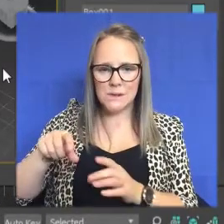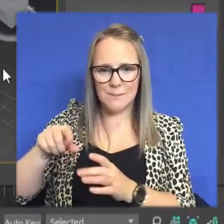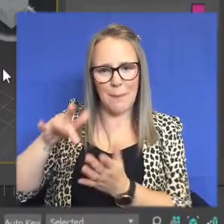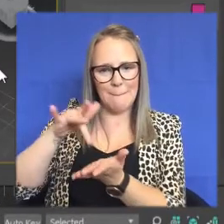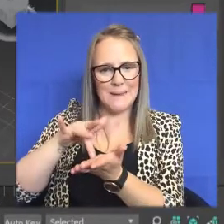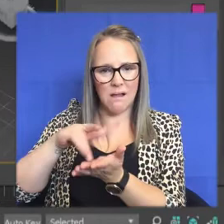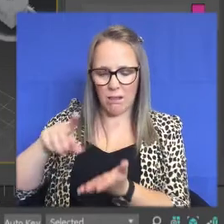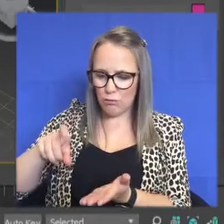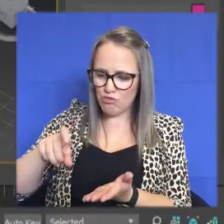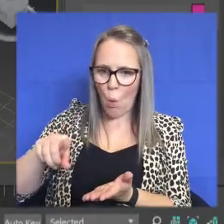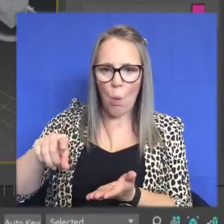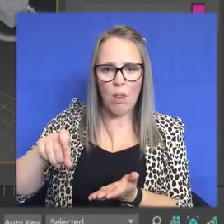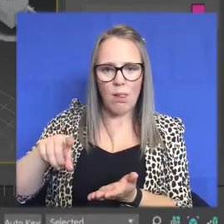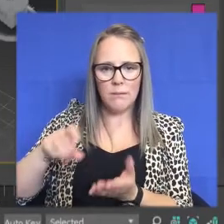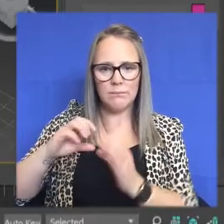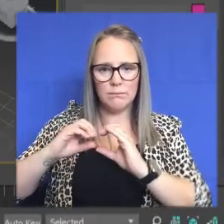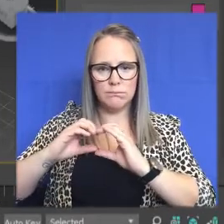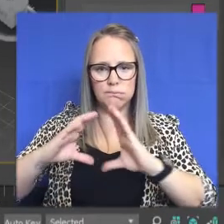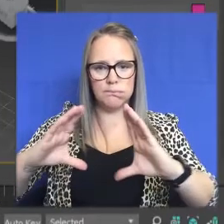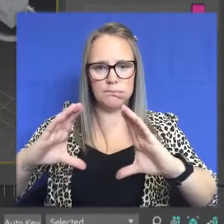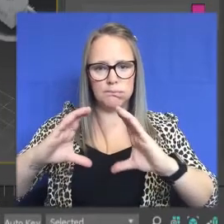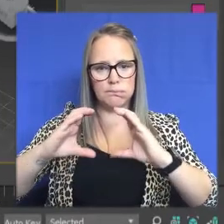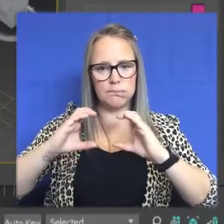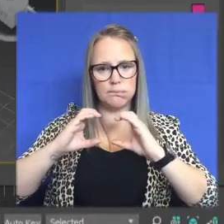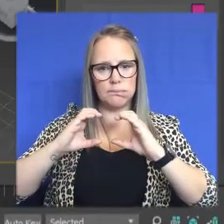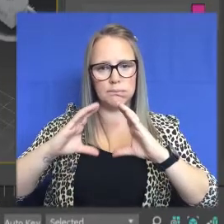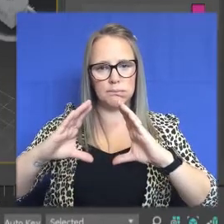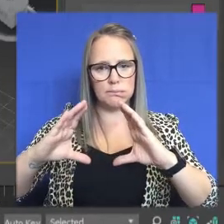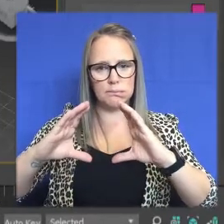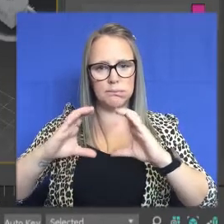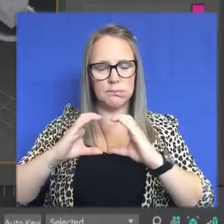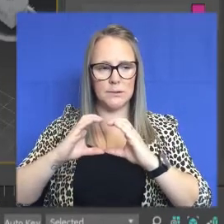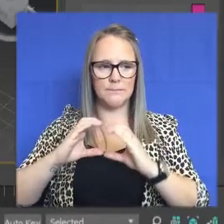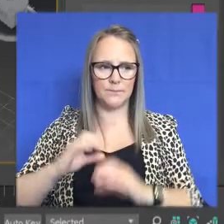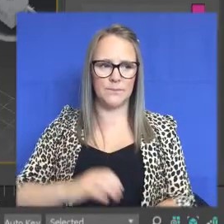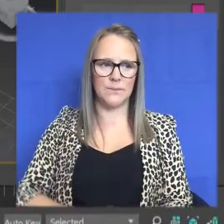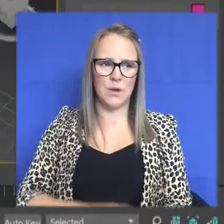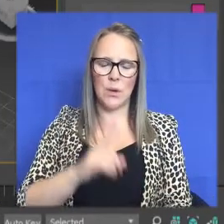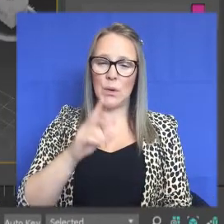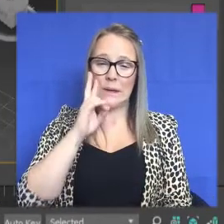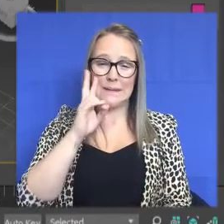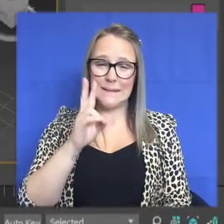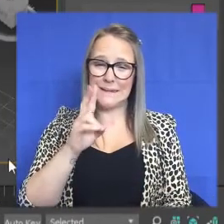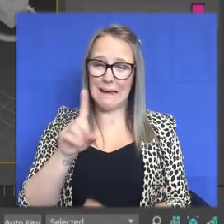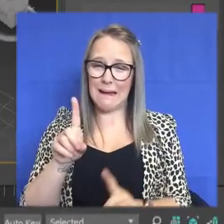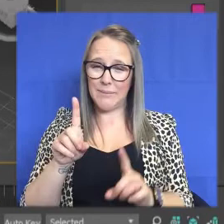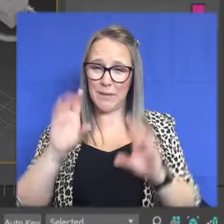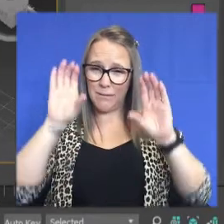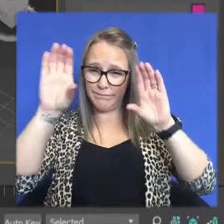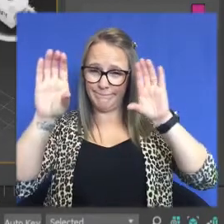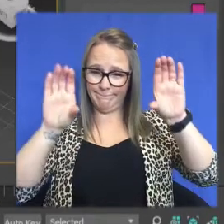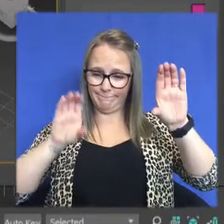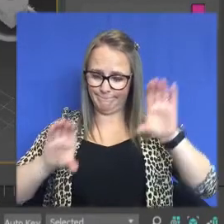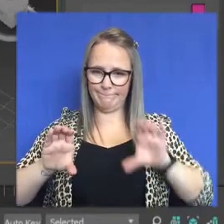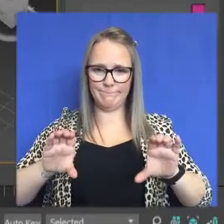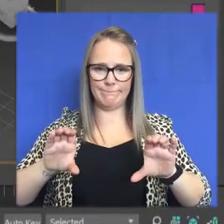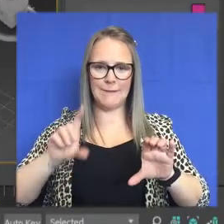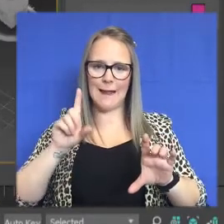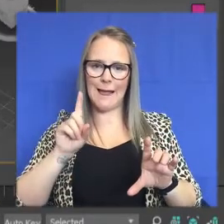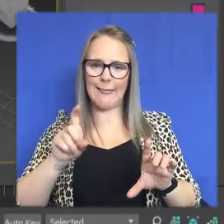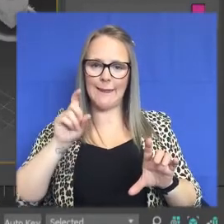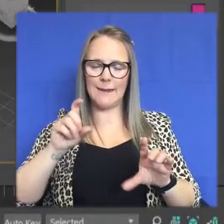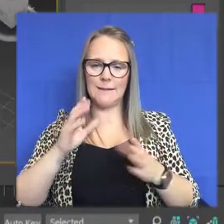itself. If we have a viewpoint selected, you'll be able to tell it's selected with the golden or